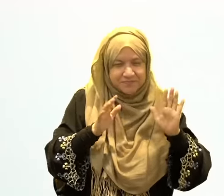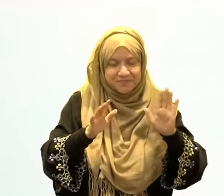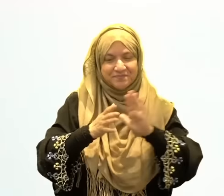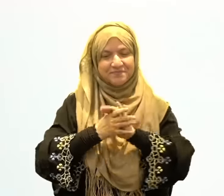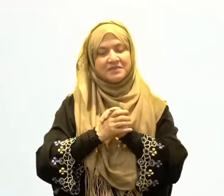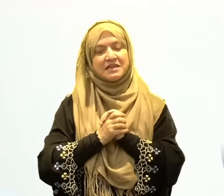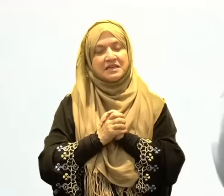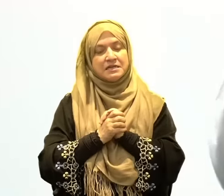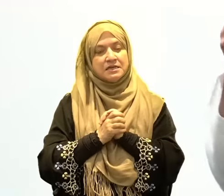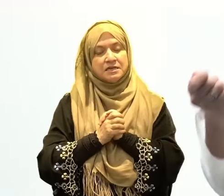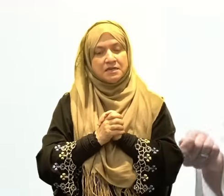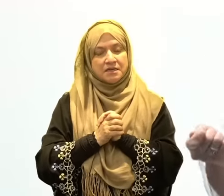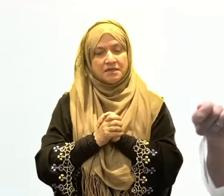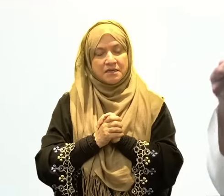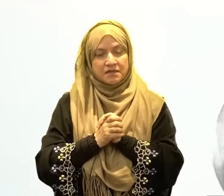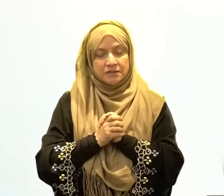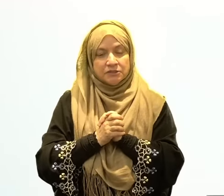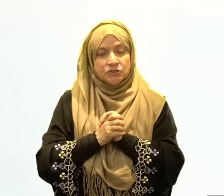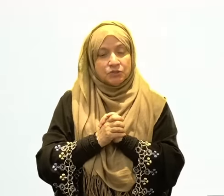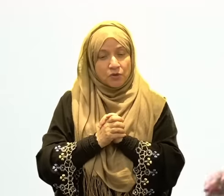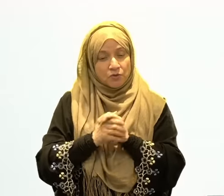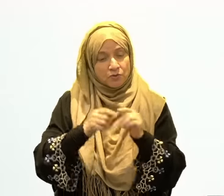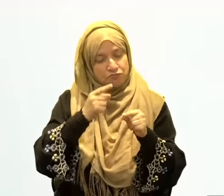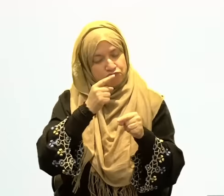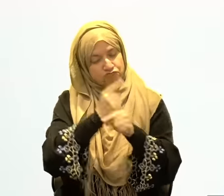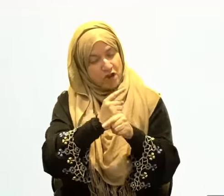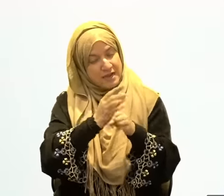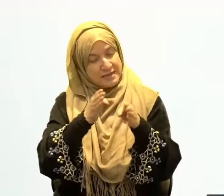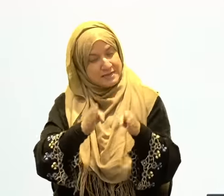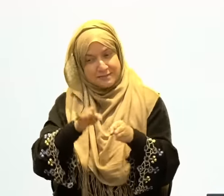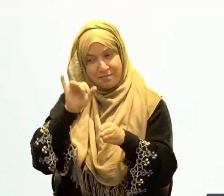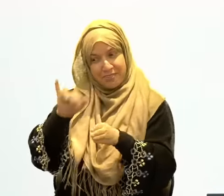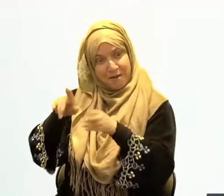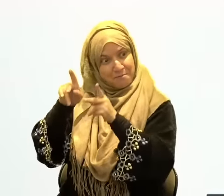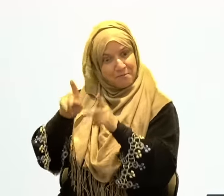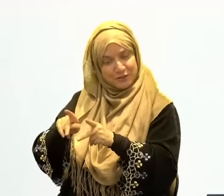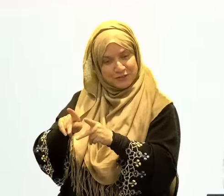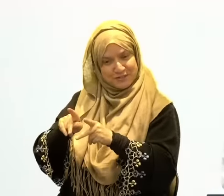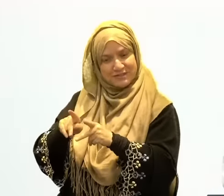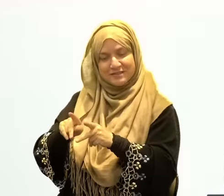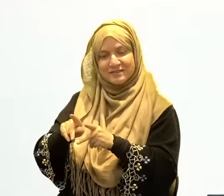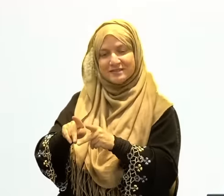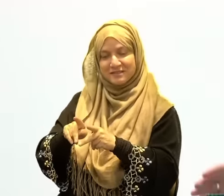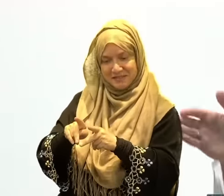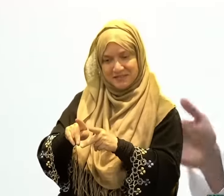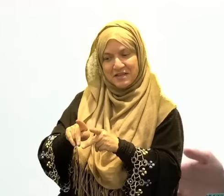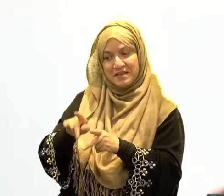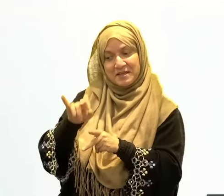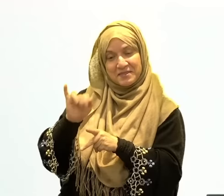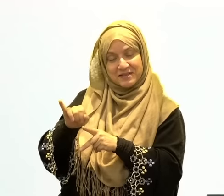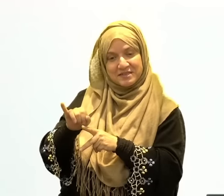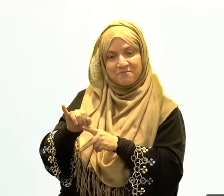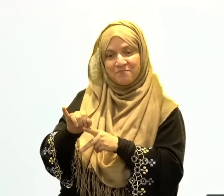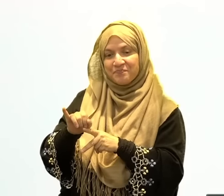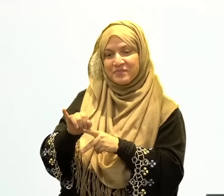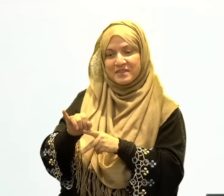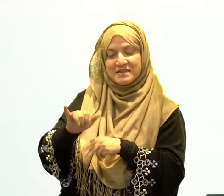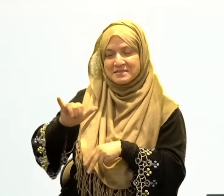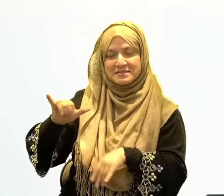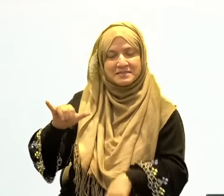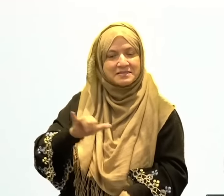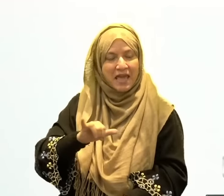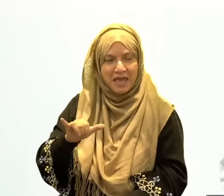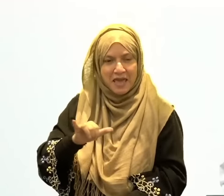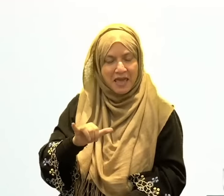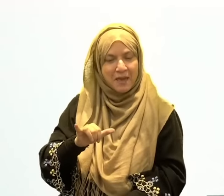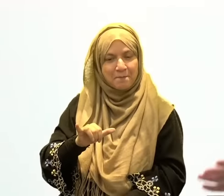realize that He is always watching us, whether we're fasting or not, whether we're sinning or doing good deeds, whether we